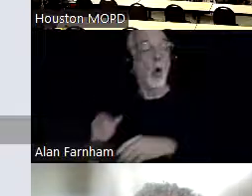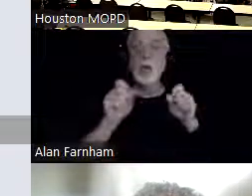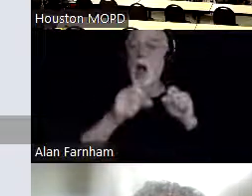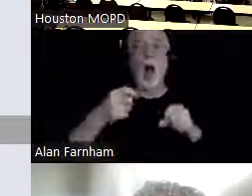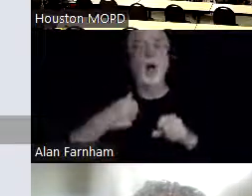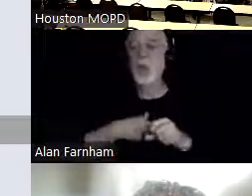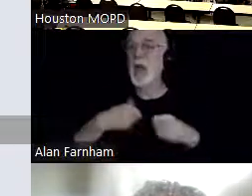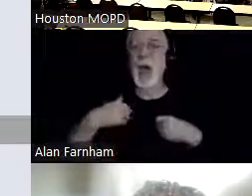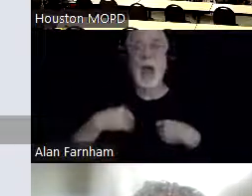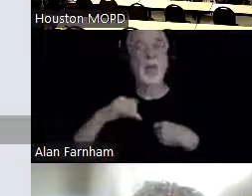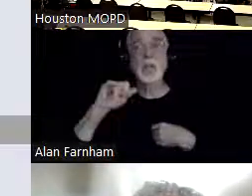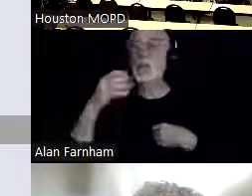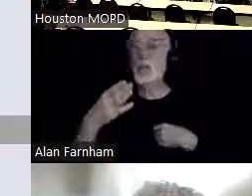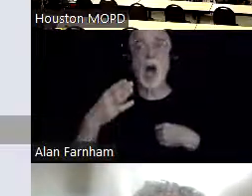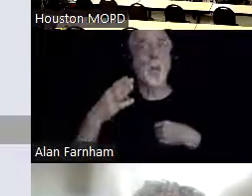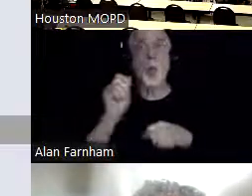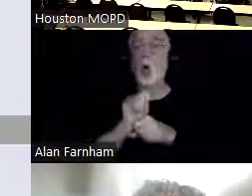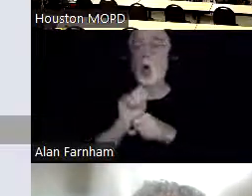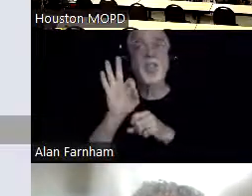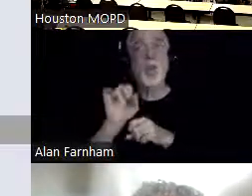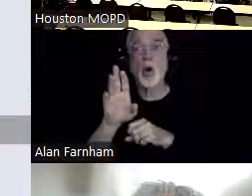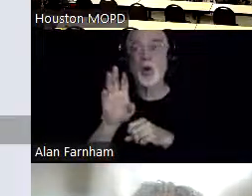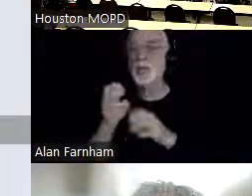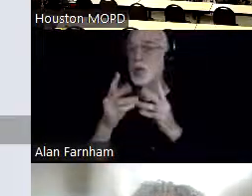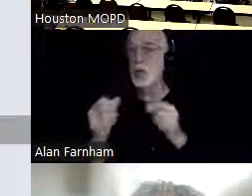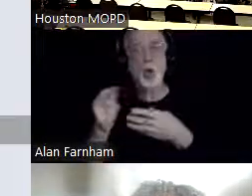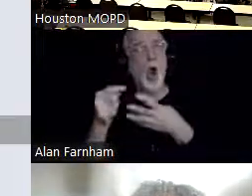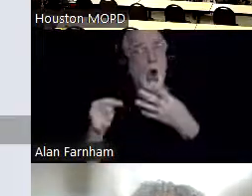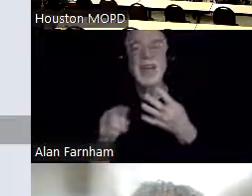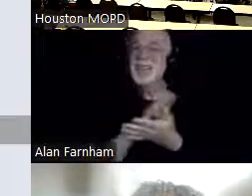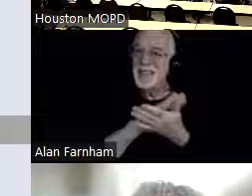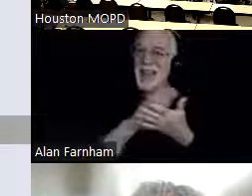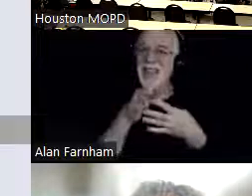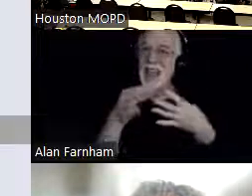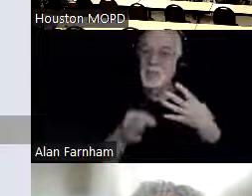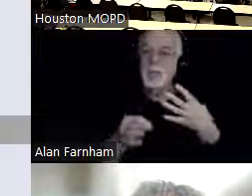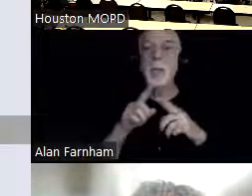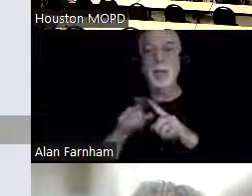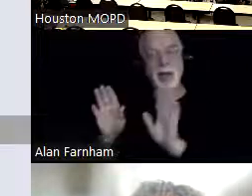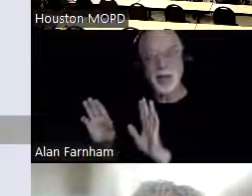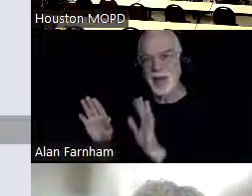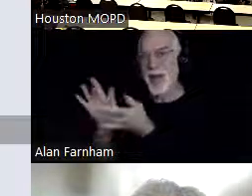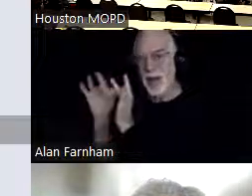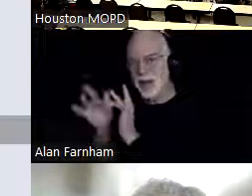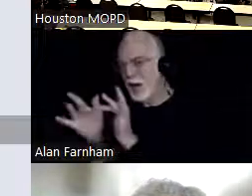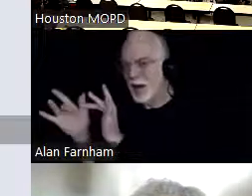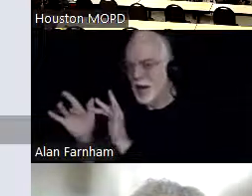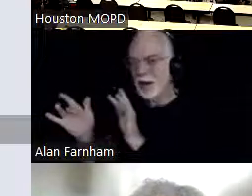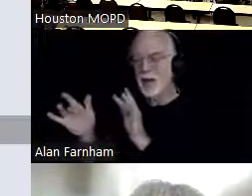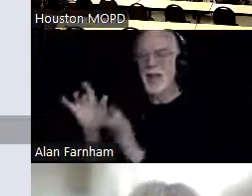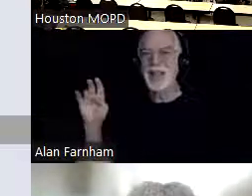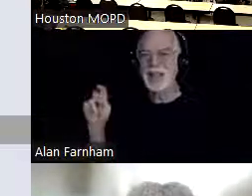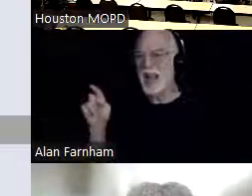Yes, we love workforce solutions. Yes, we have those options, but we also have networking. Not networking